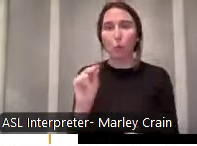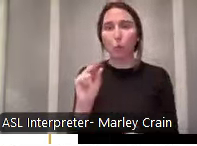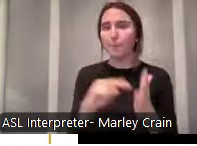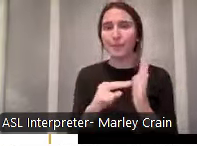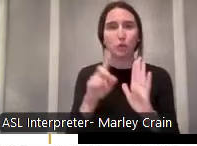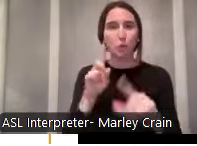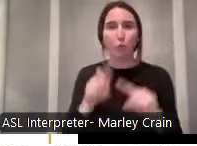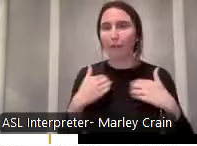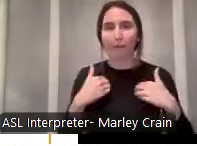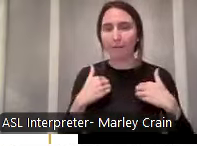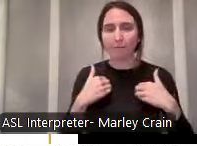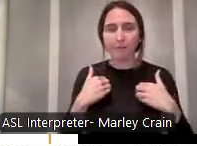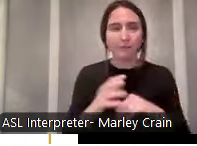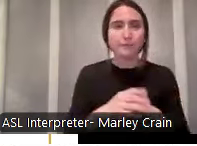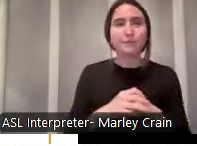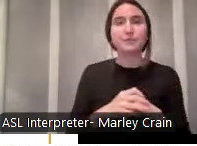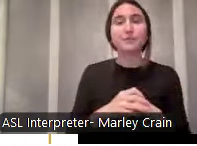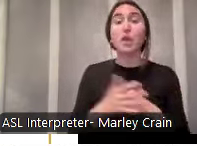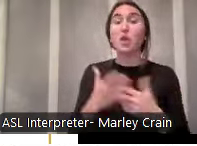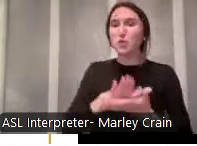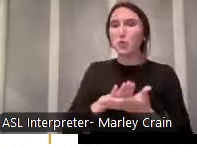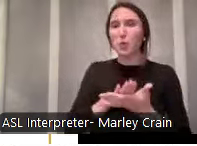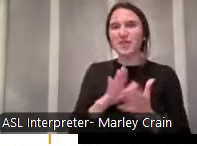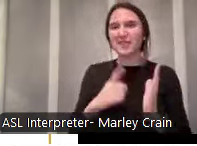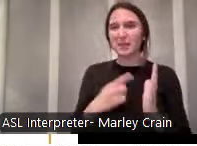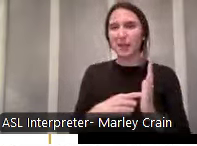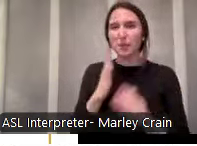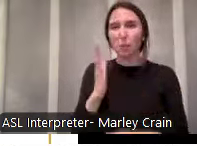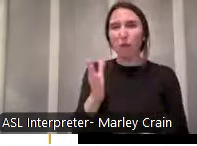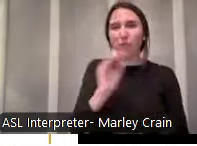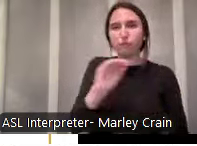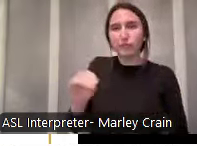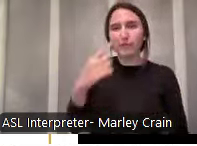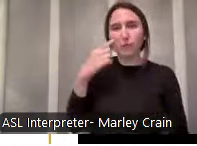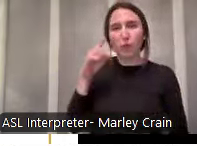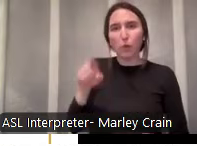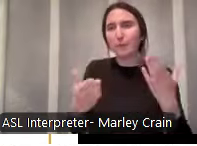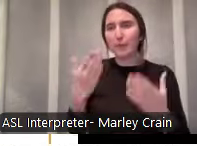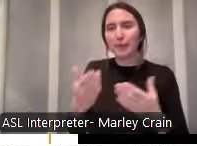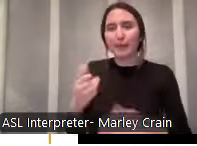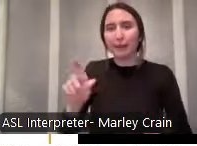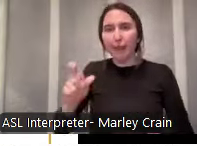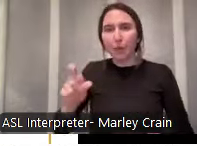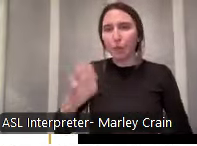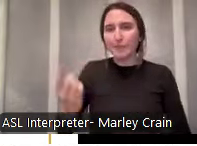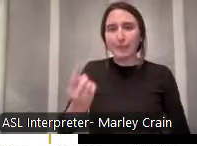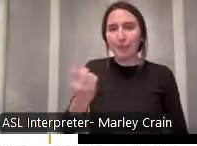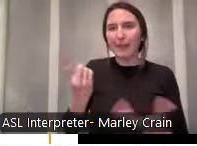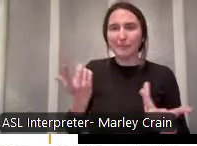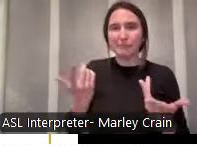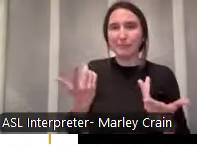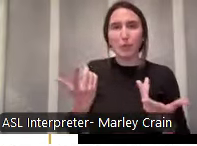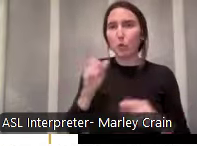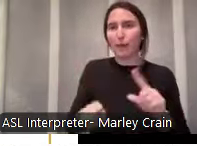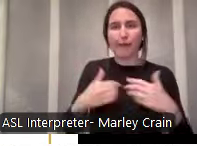locked. They have to be in a locked storage. It can't be put your cell phone in your backpack. School issued devices are